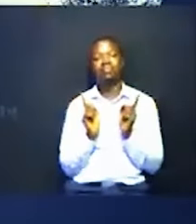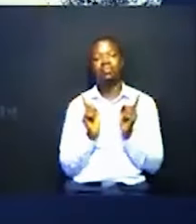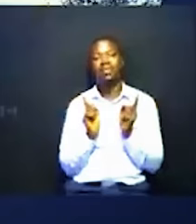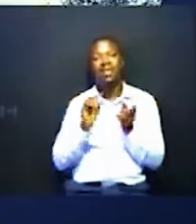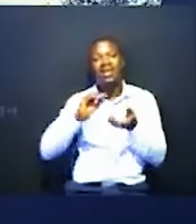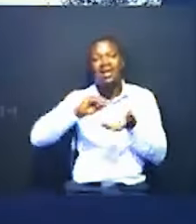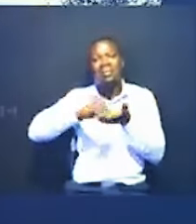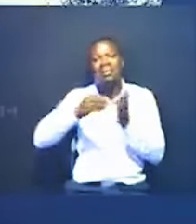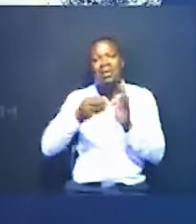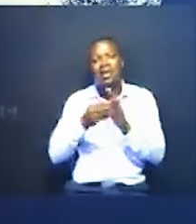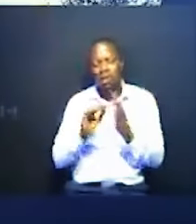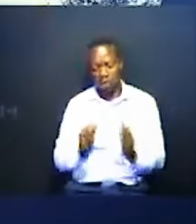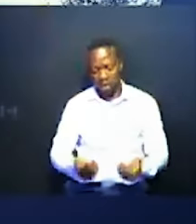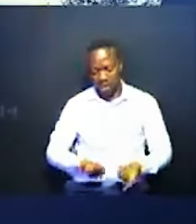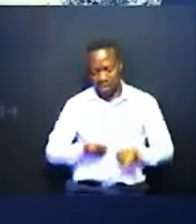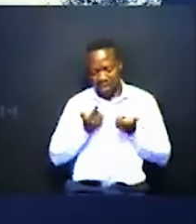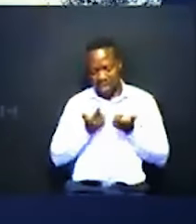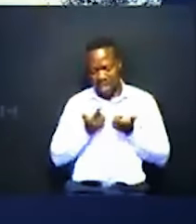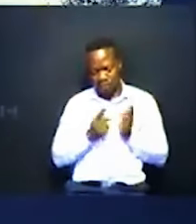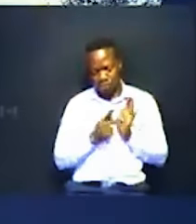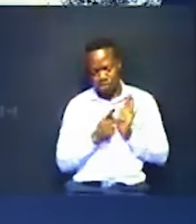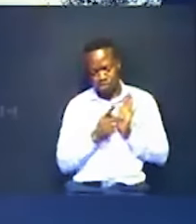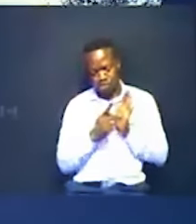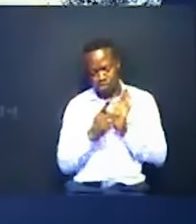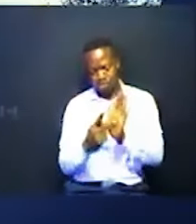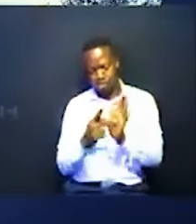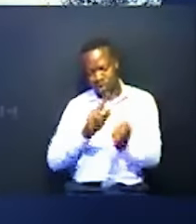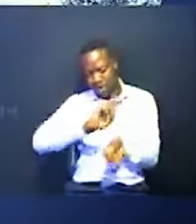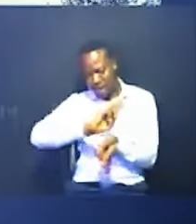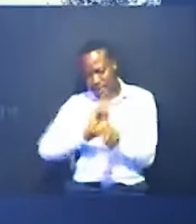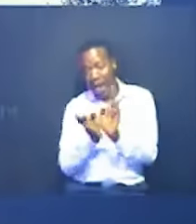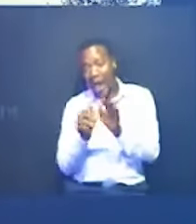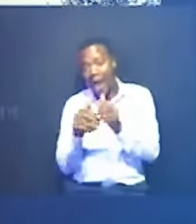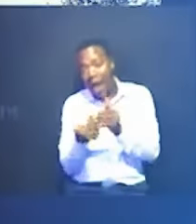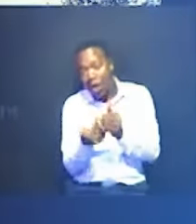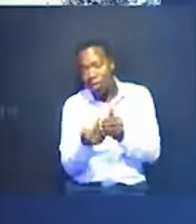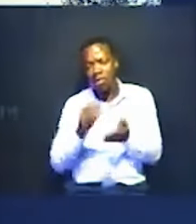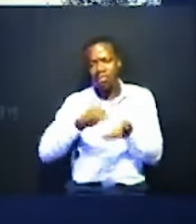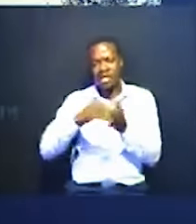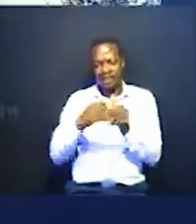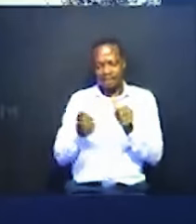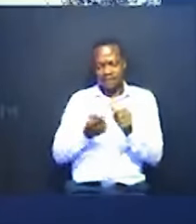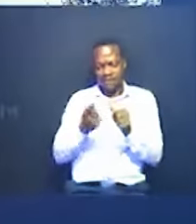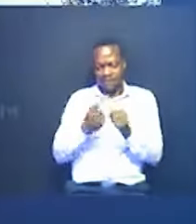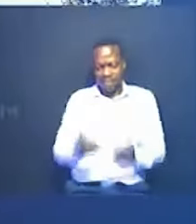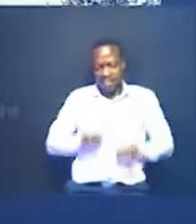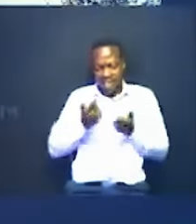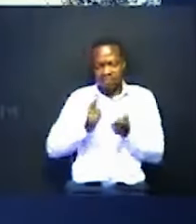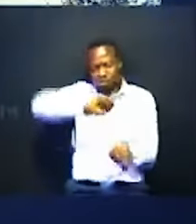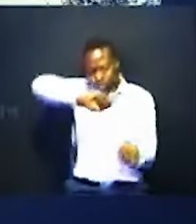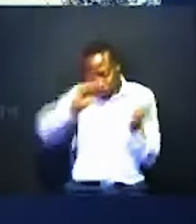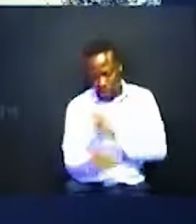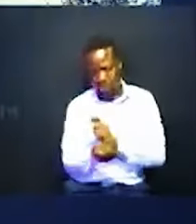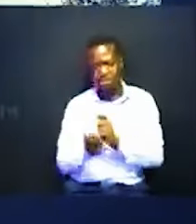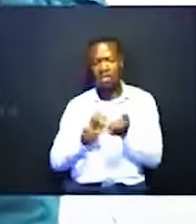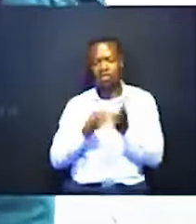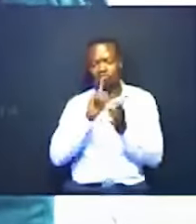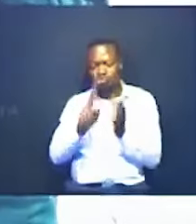So we need to prove our repentance by a changed life.